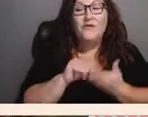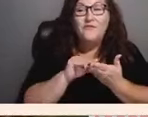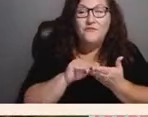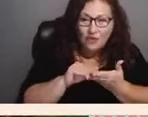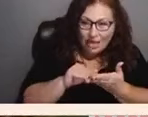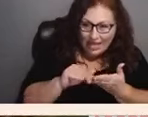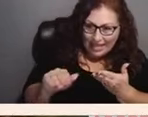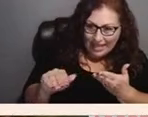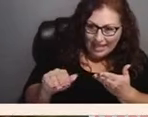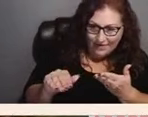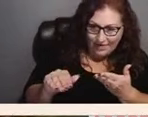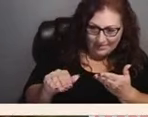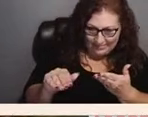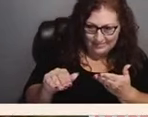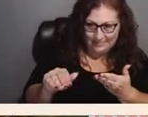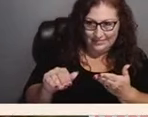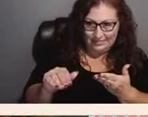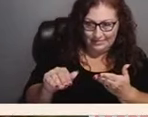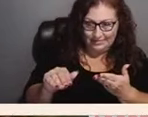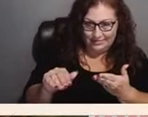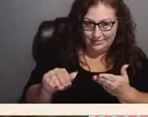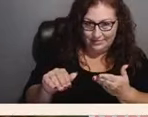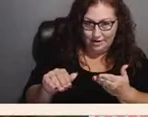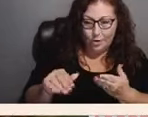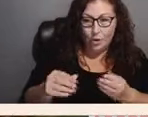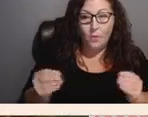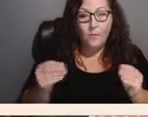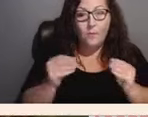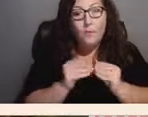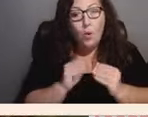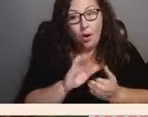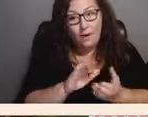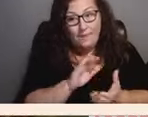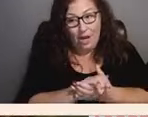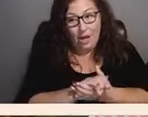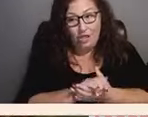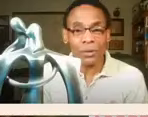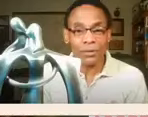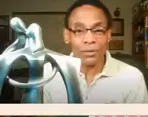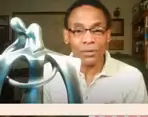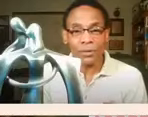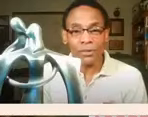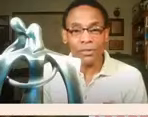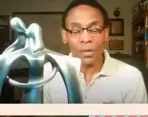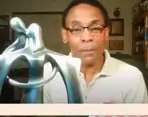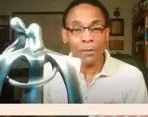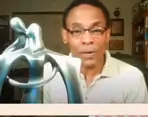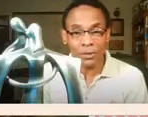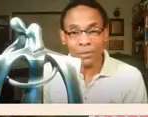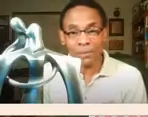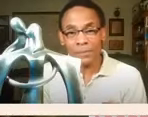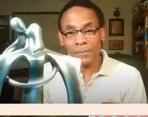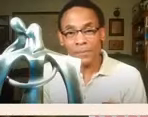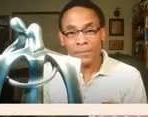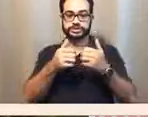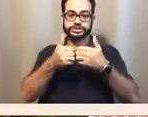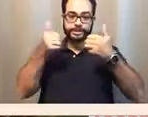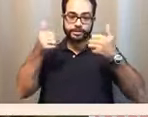Forgiveness. More marriages are faced with divorce, separation,